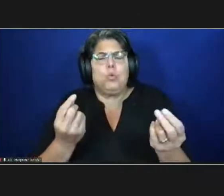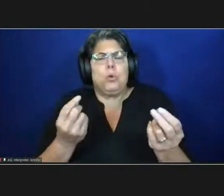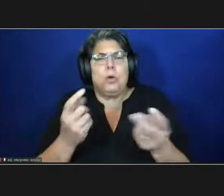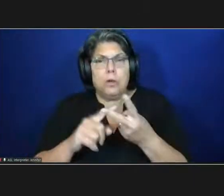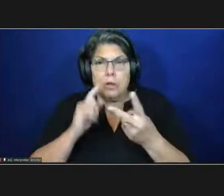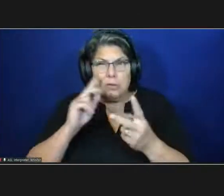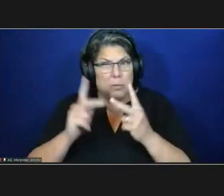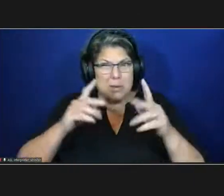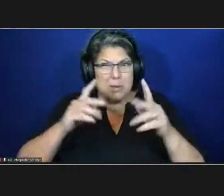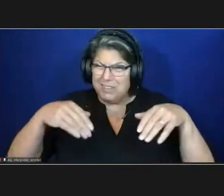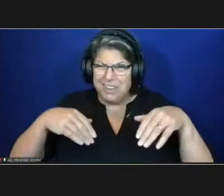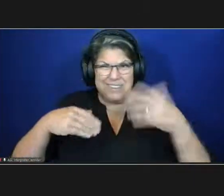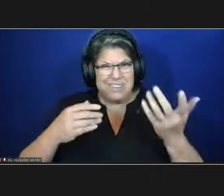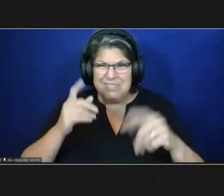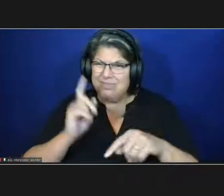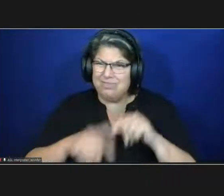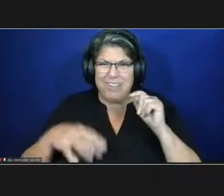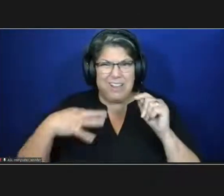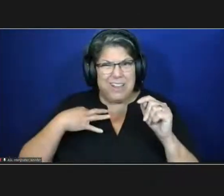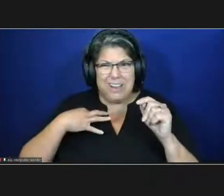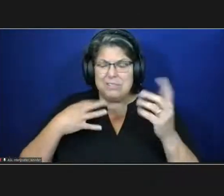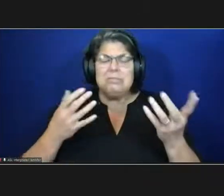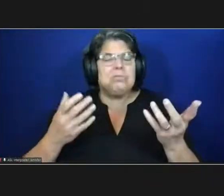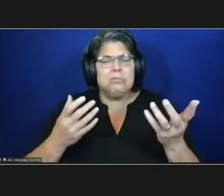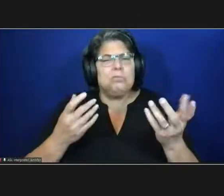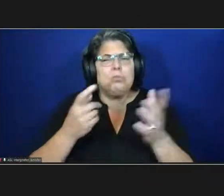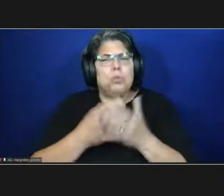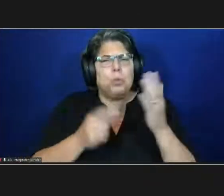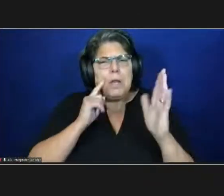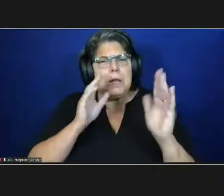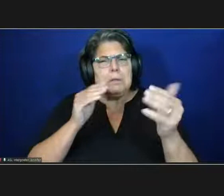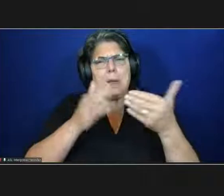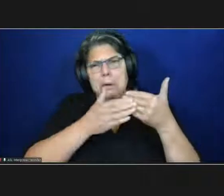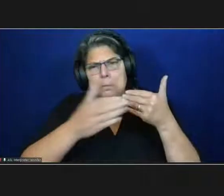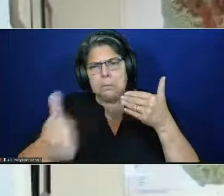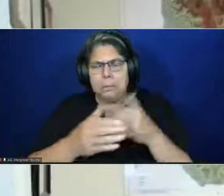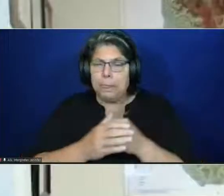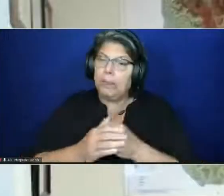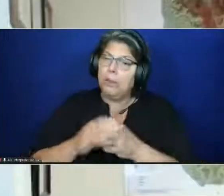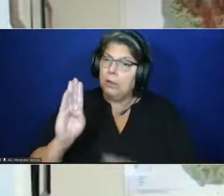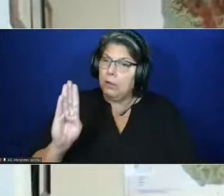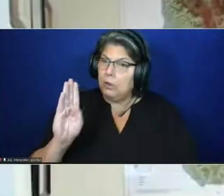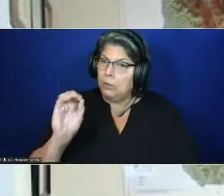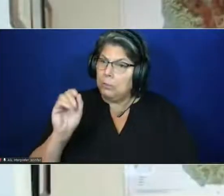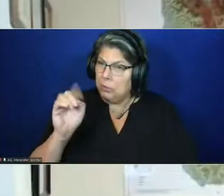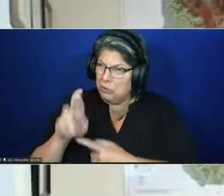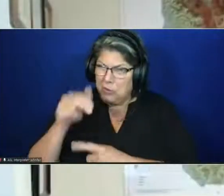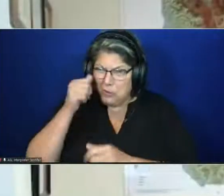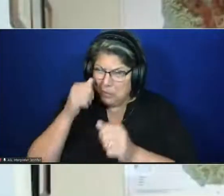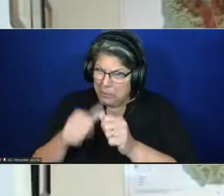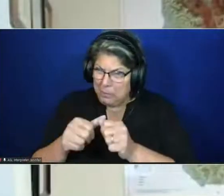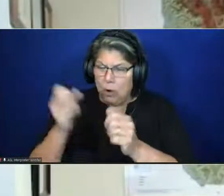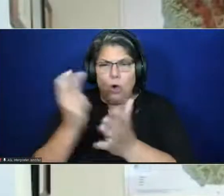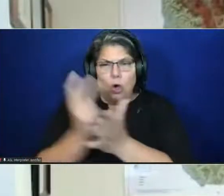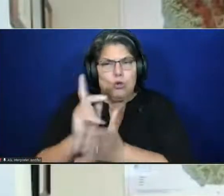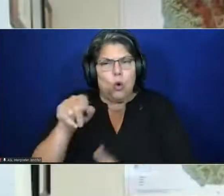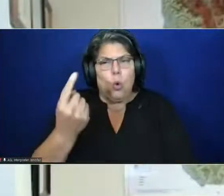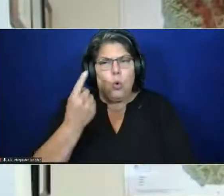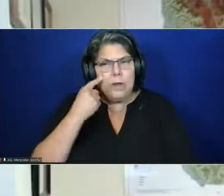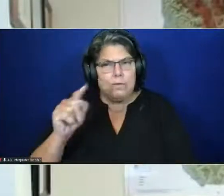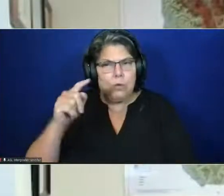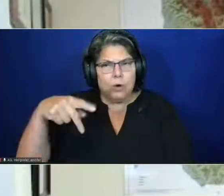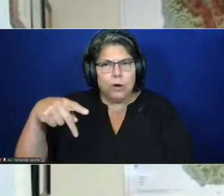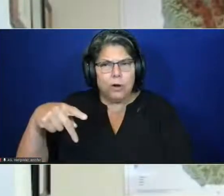not be eligible right now, what to expect. So the boosters, remember, have been authorized only for the